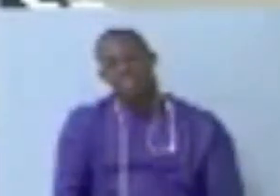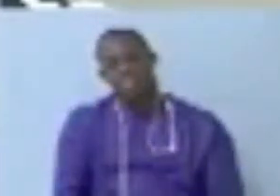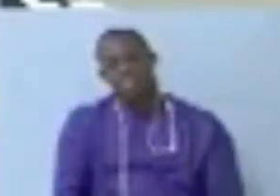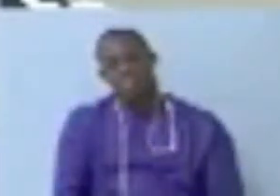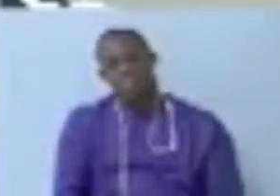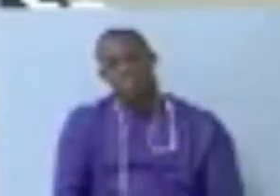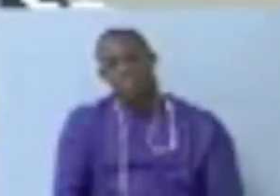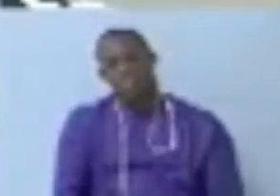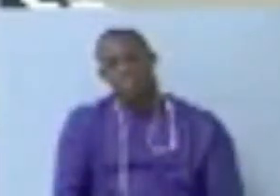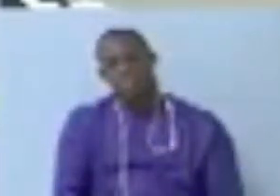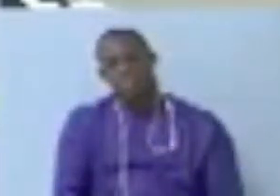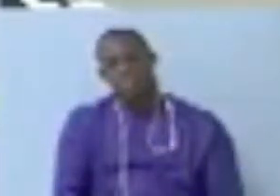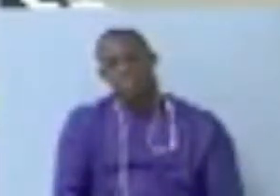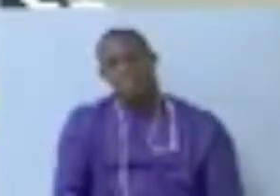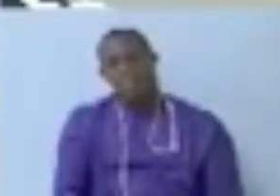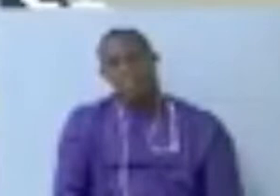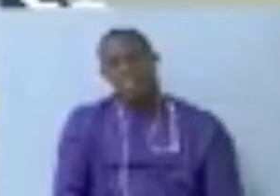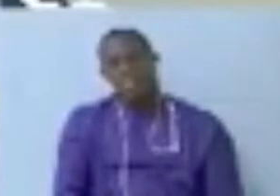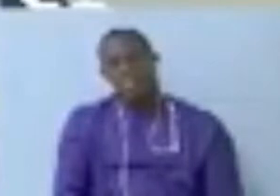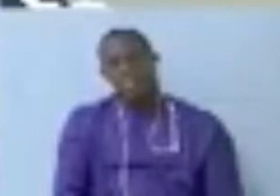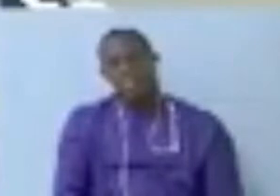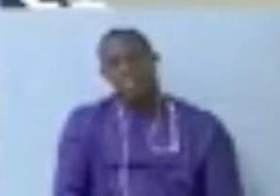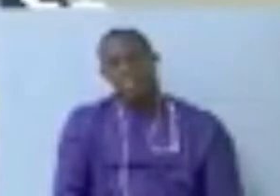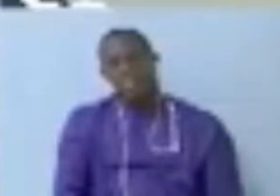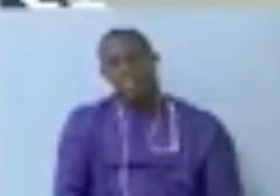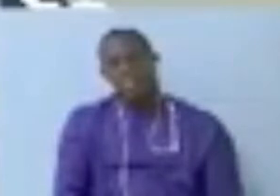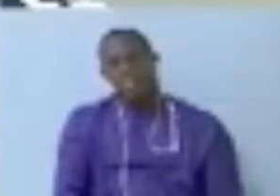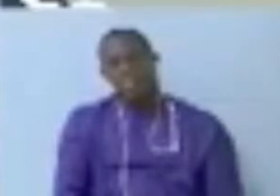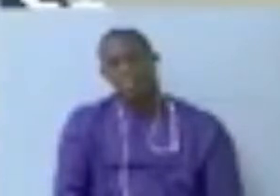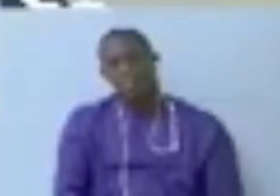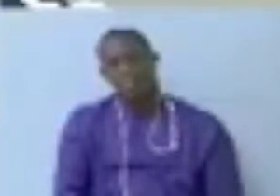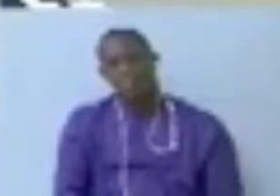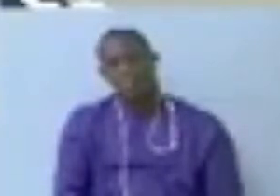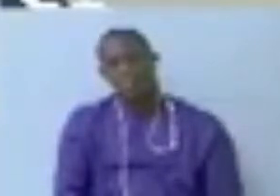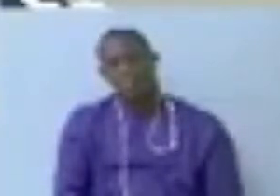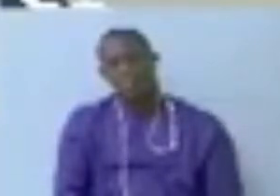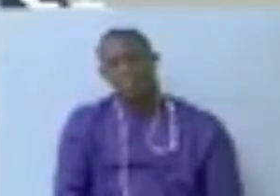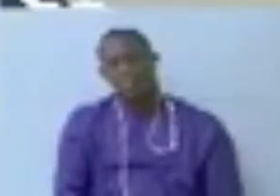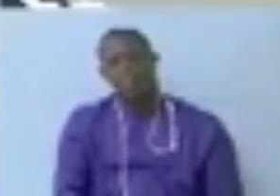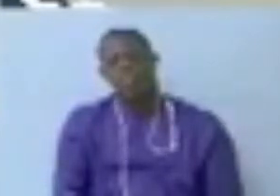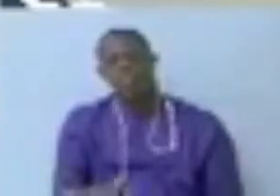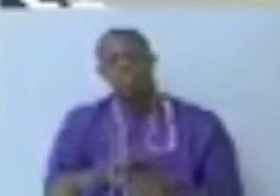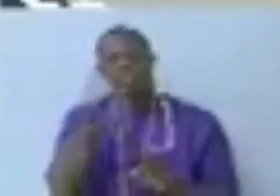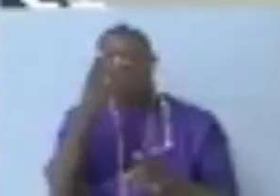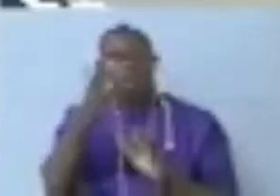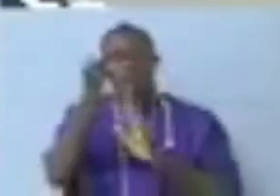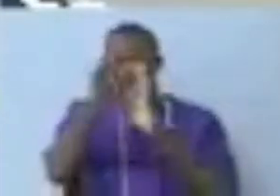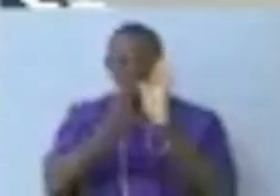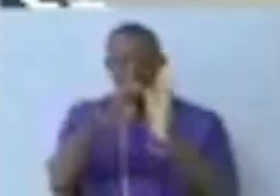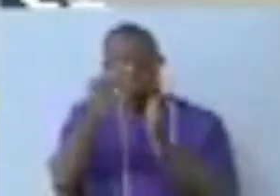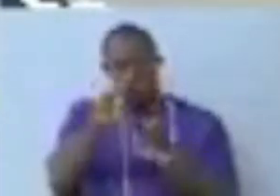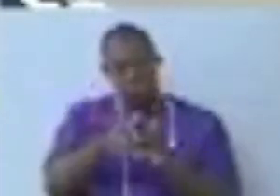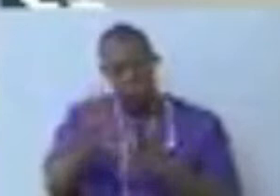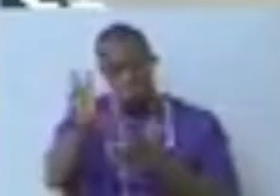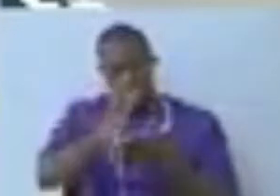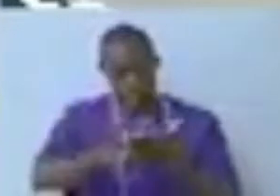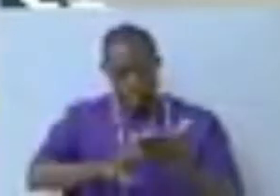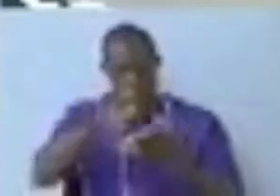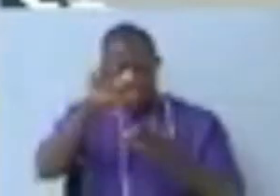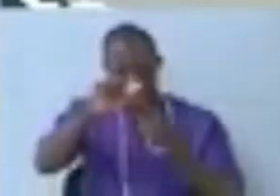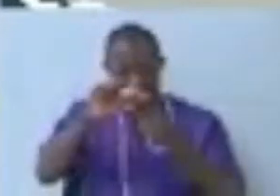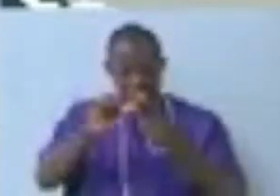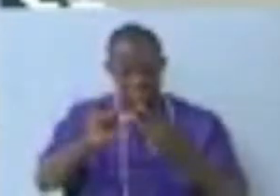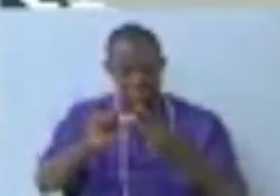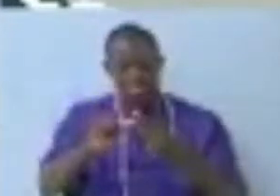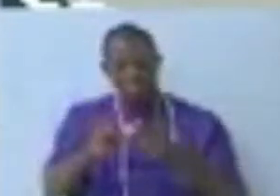You see, the issue is, if you were to read section 1,